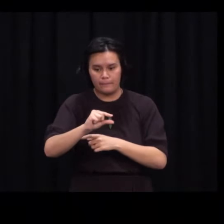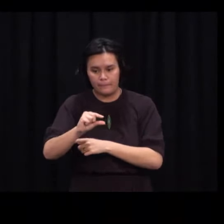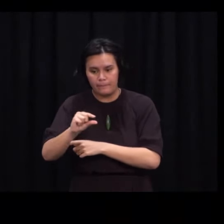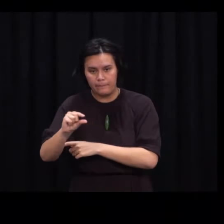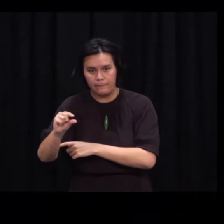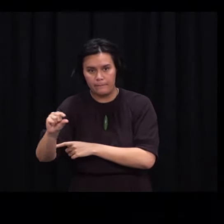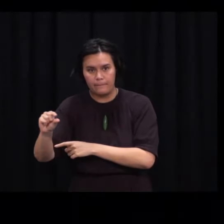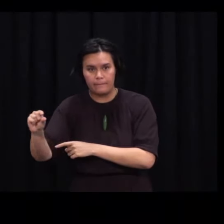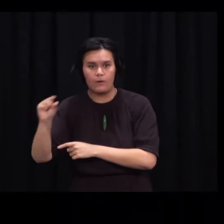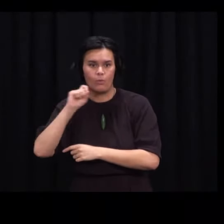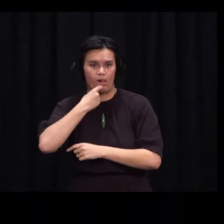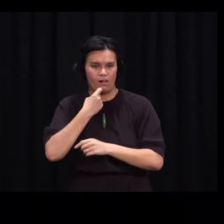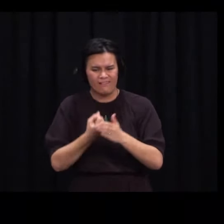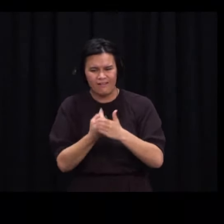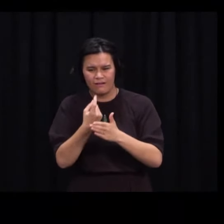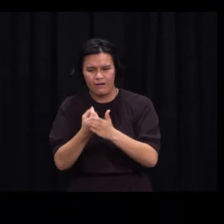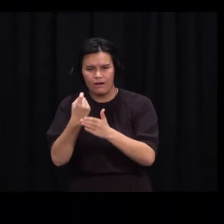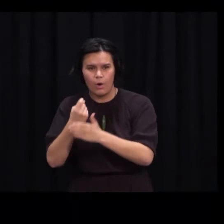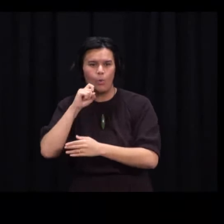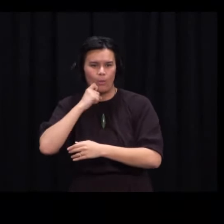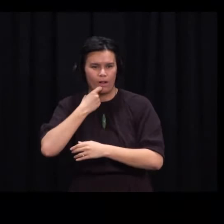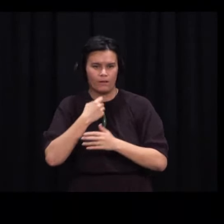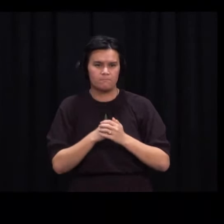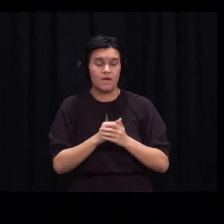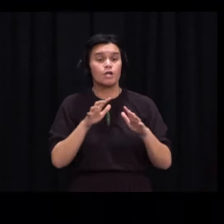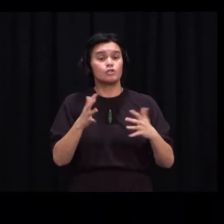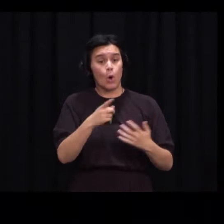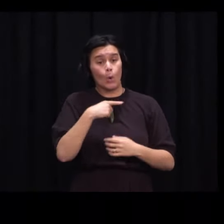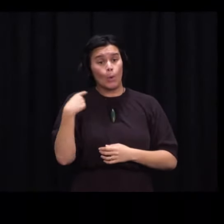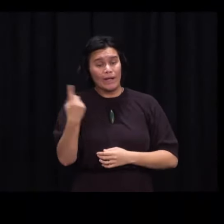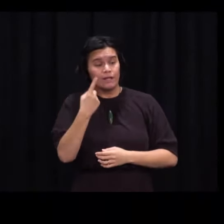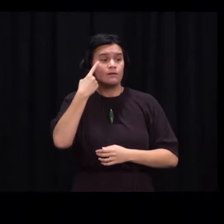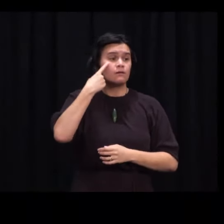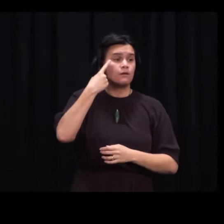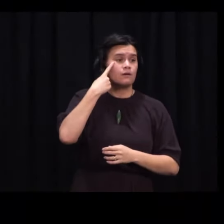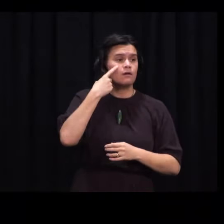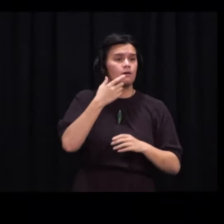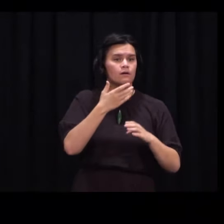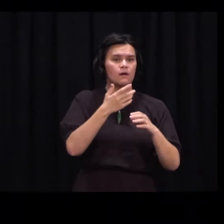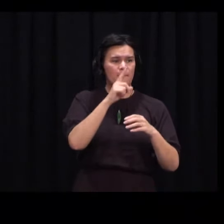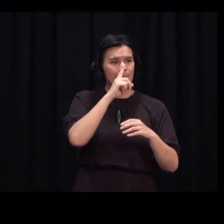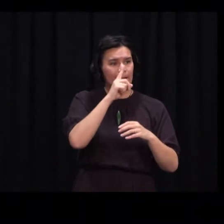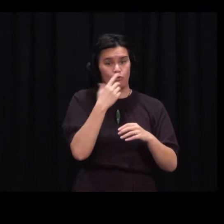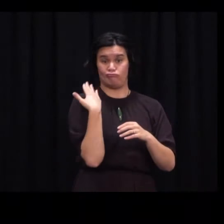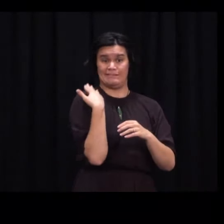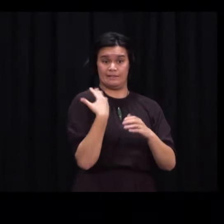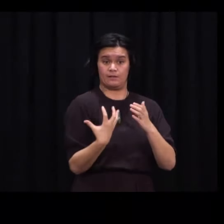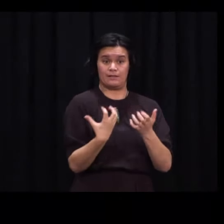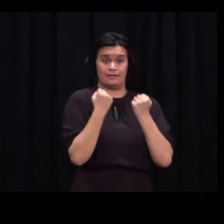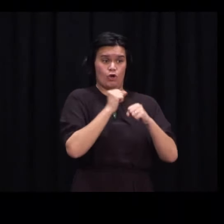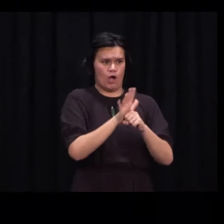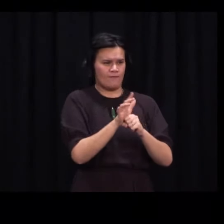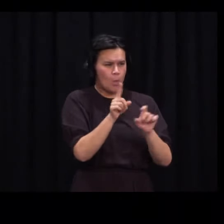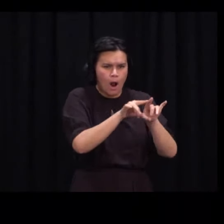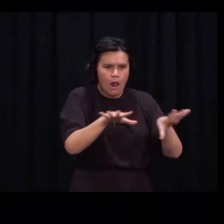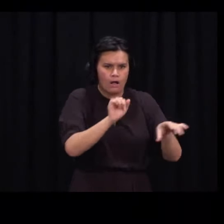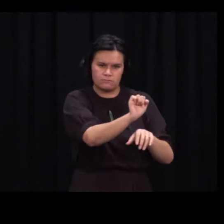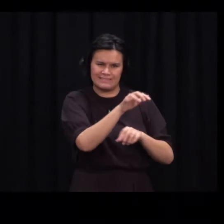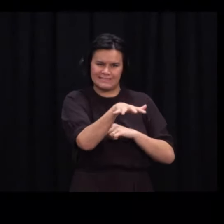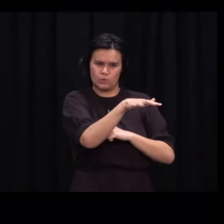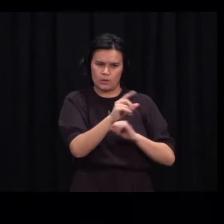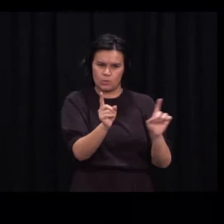out cases? In considering this decision, we looked at the details behind recent cases, and here are some observations. For the